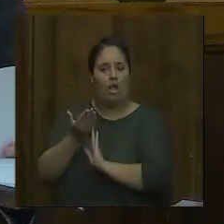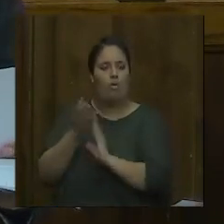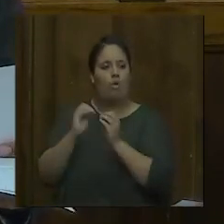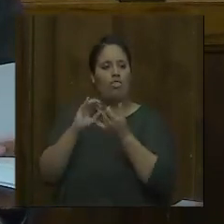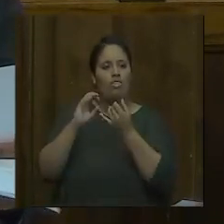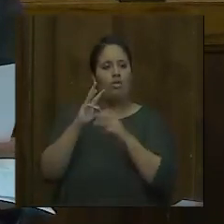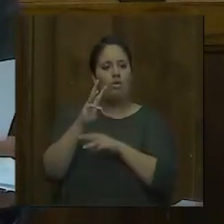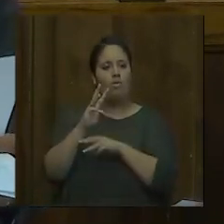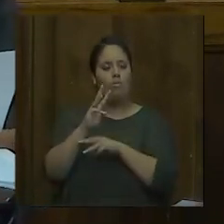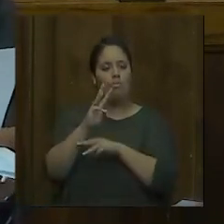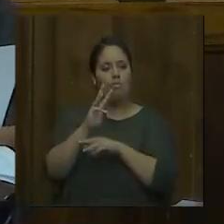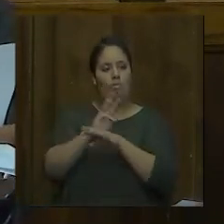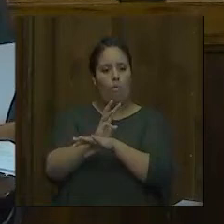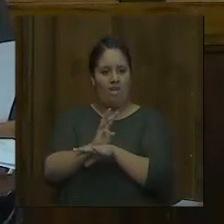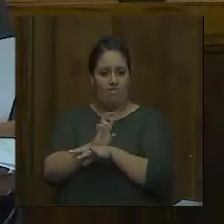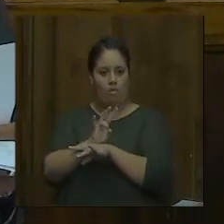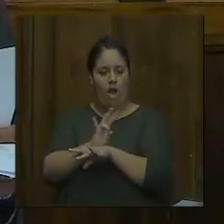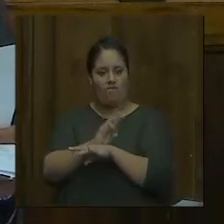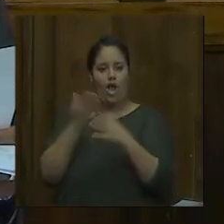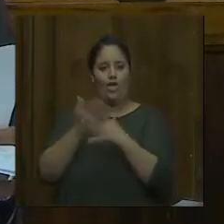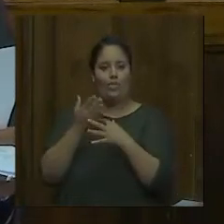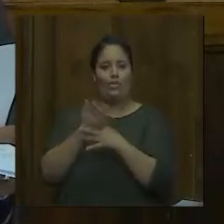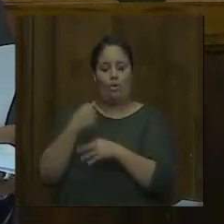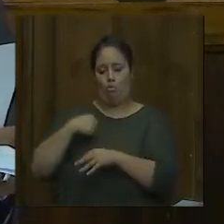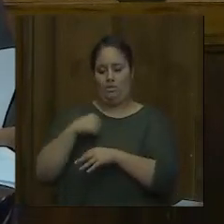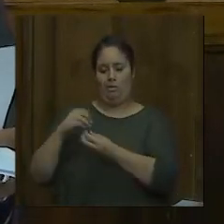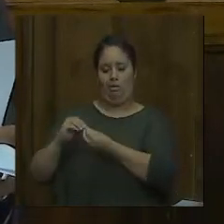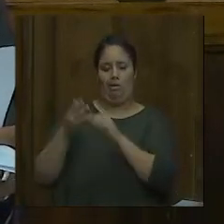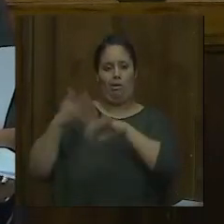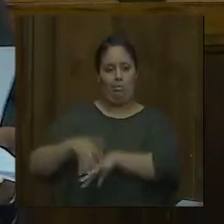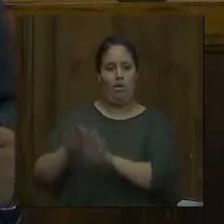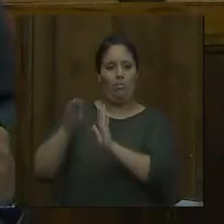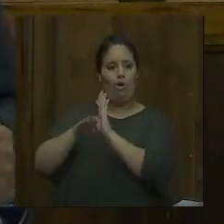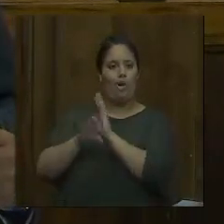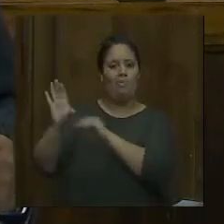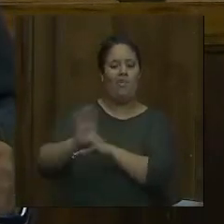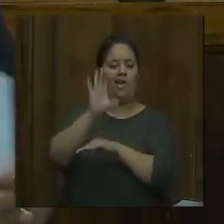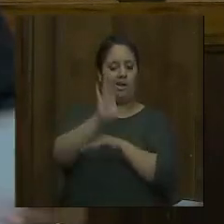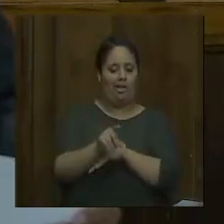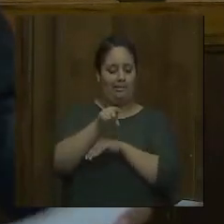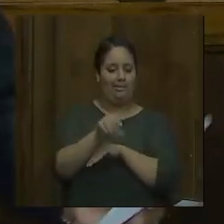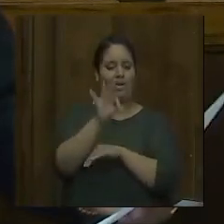broadband through a municipal replacement funding program of